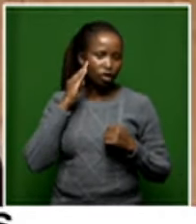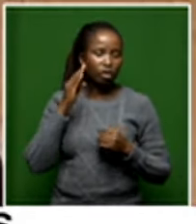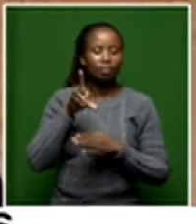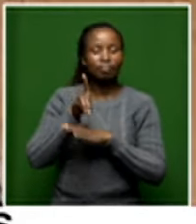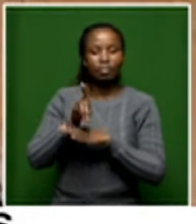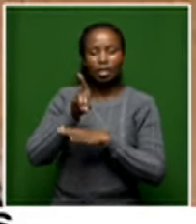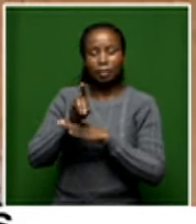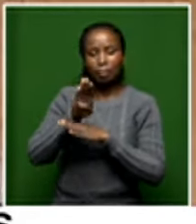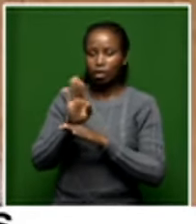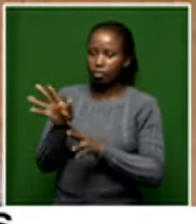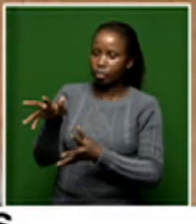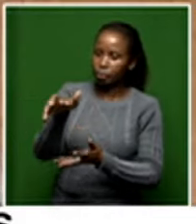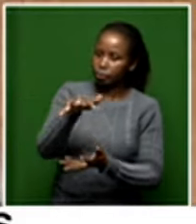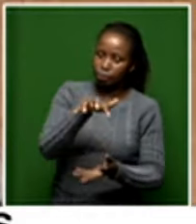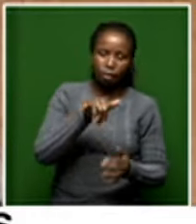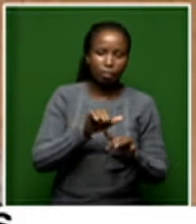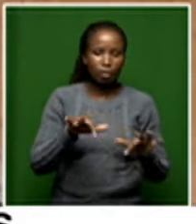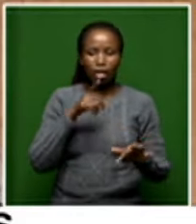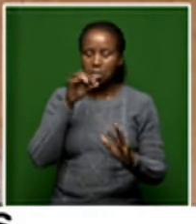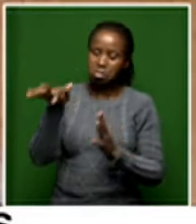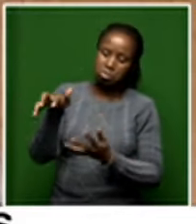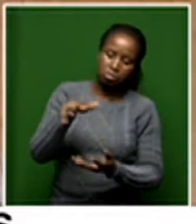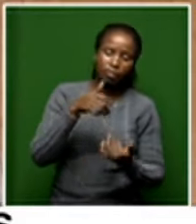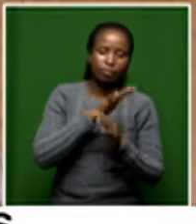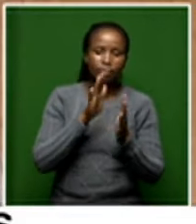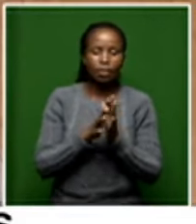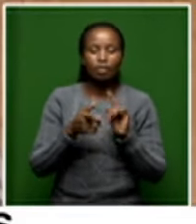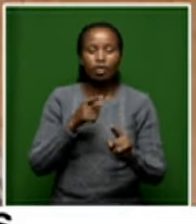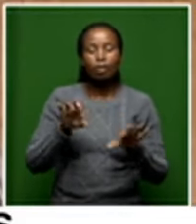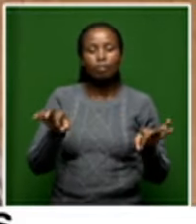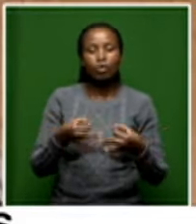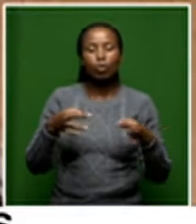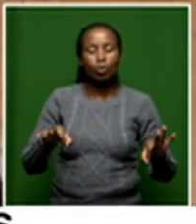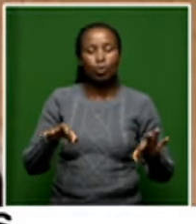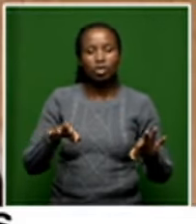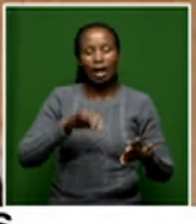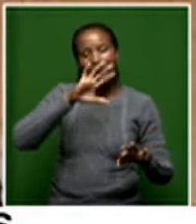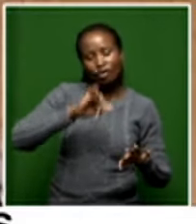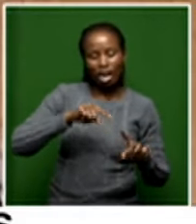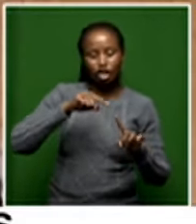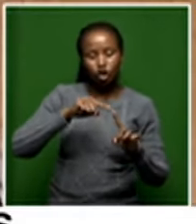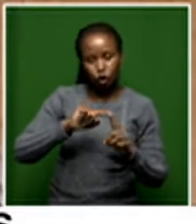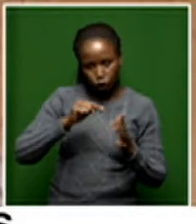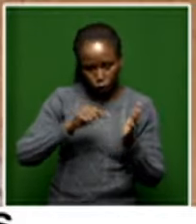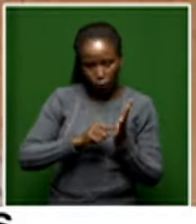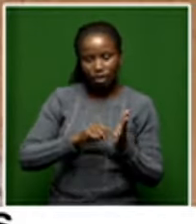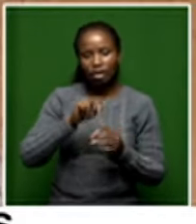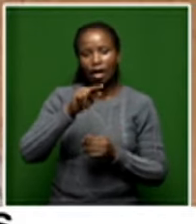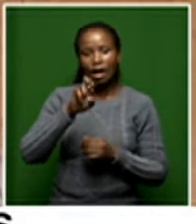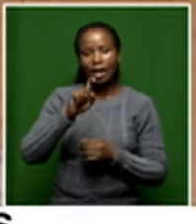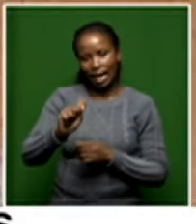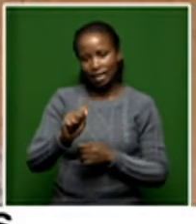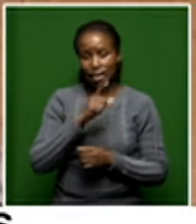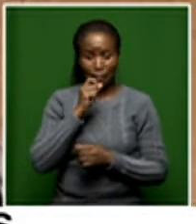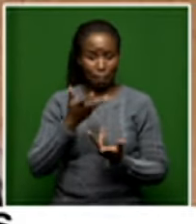use, and that's accessible through our website, which is musicinafrica.net. So that is the online survey can go on in that way. But we